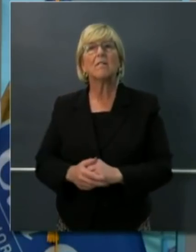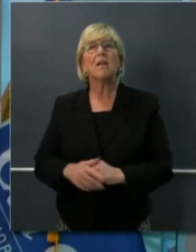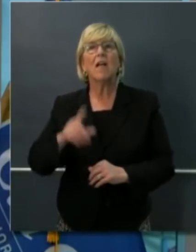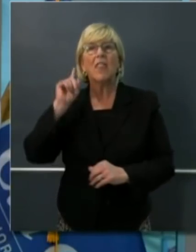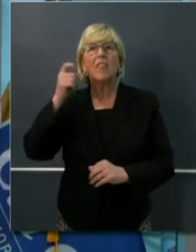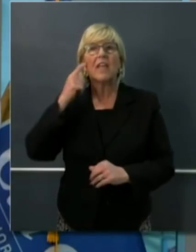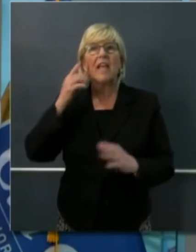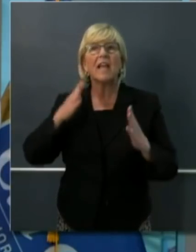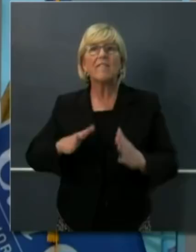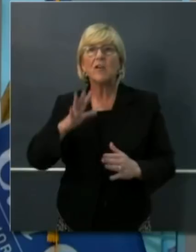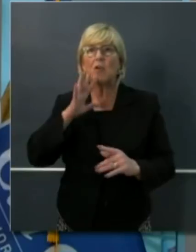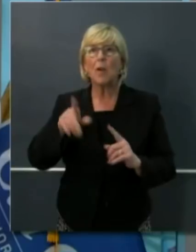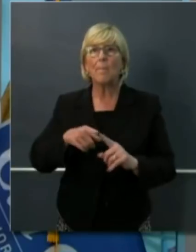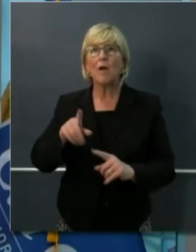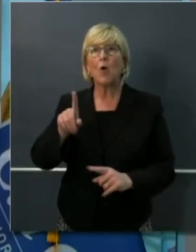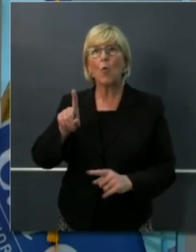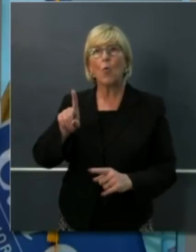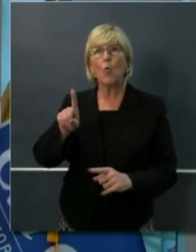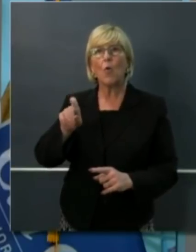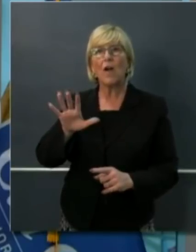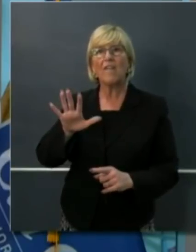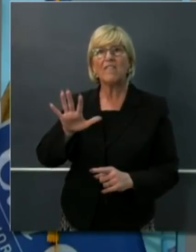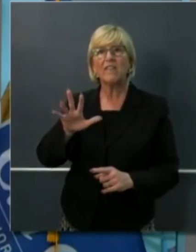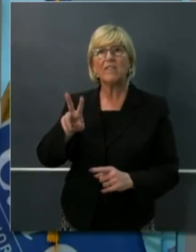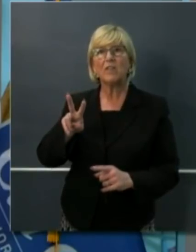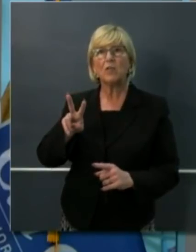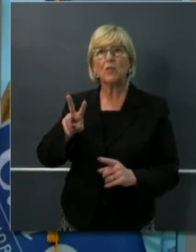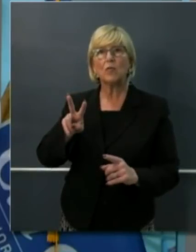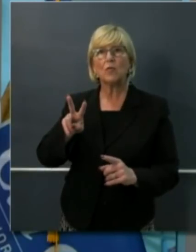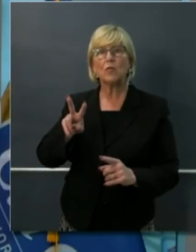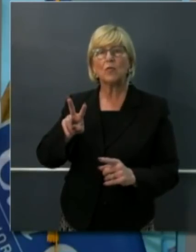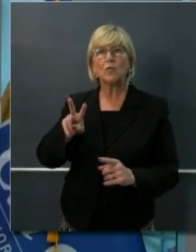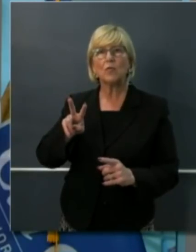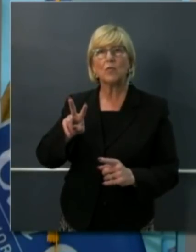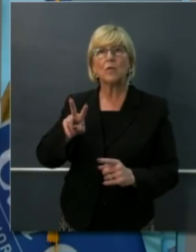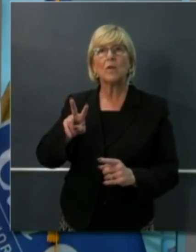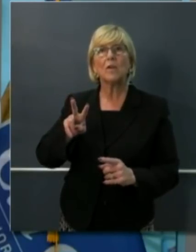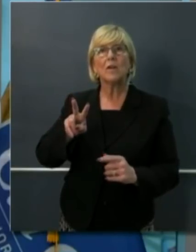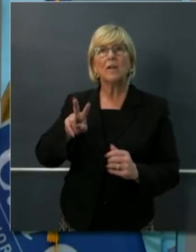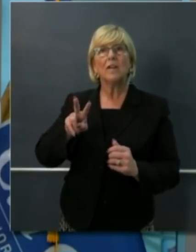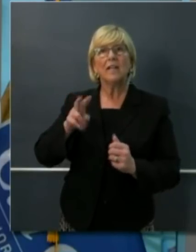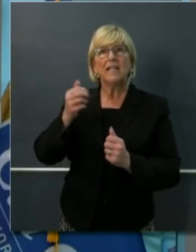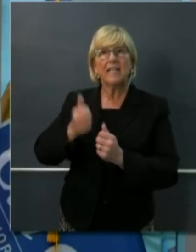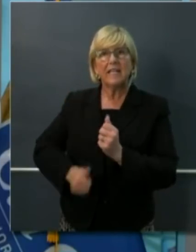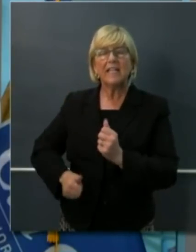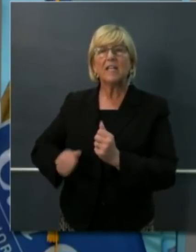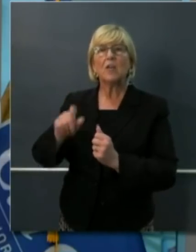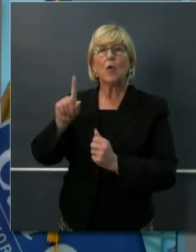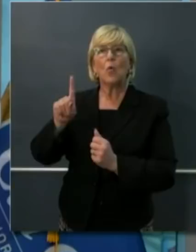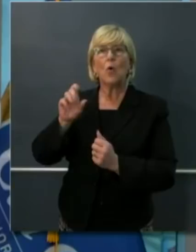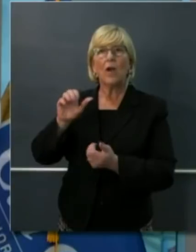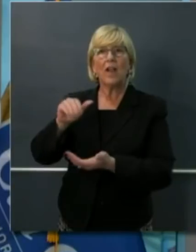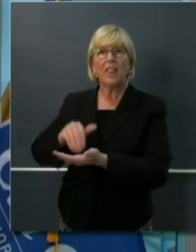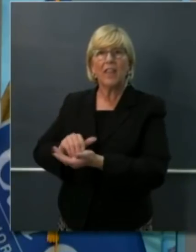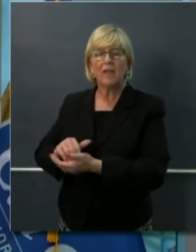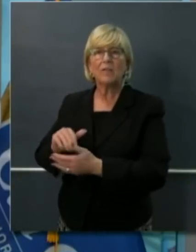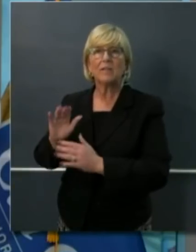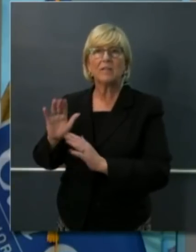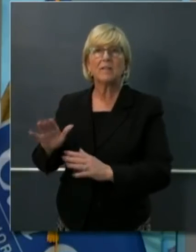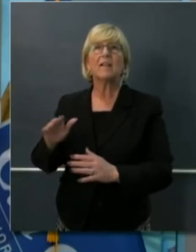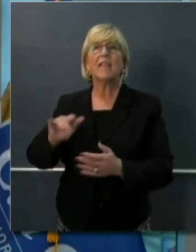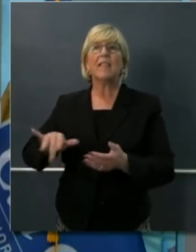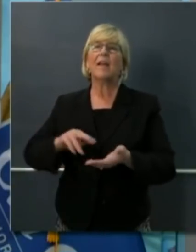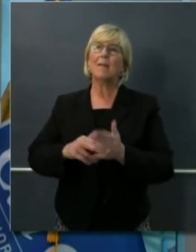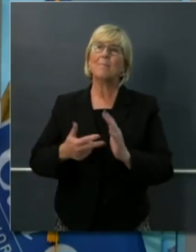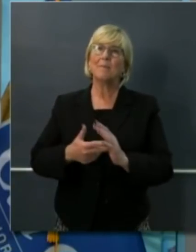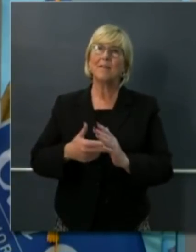mentioned 152 tests per 100,000 Californians gets us just above 60,000 tests